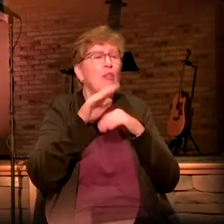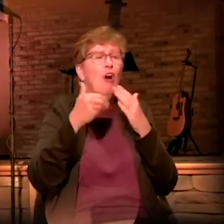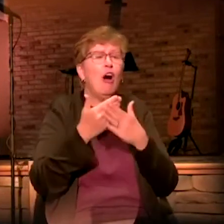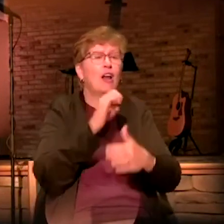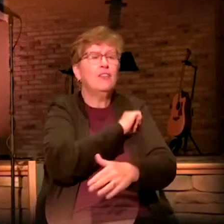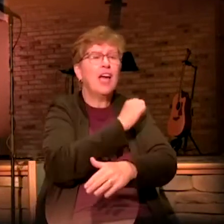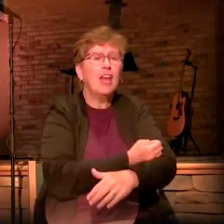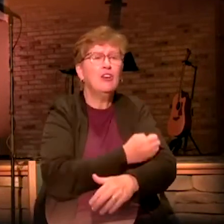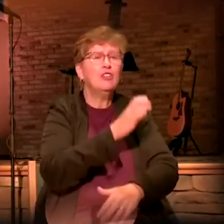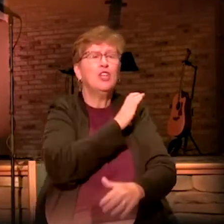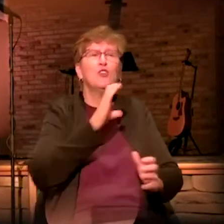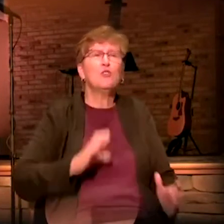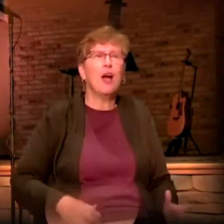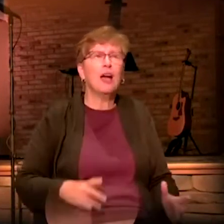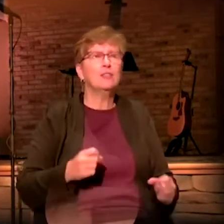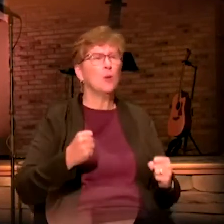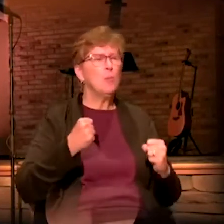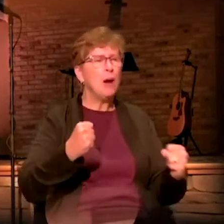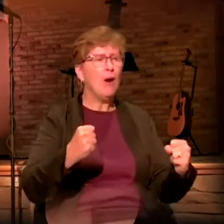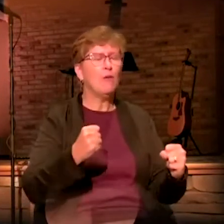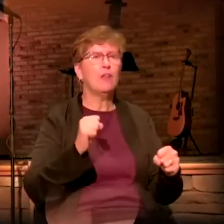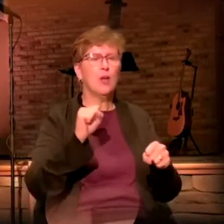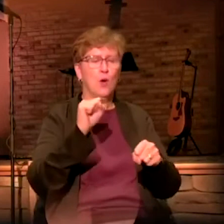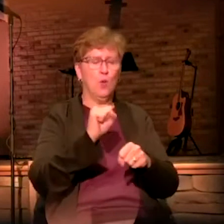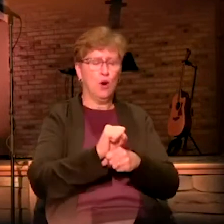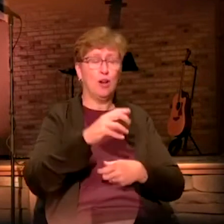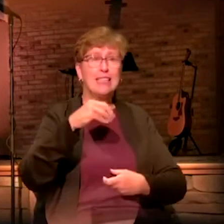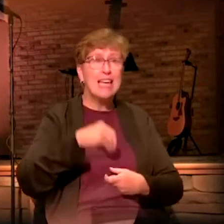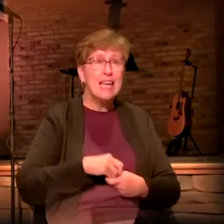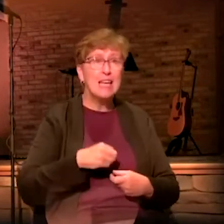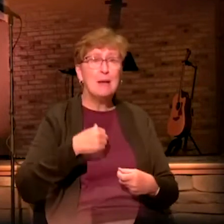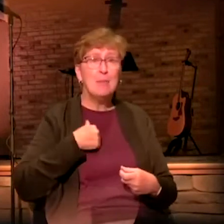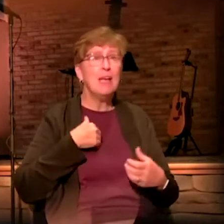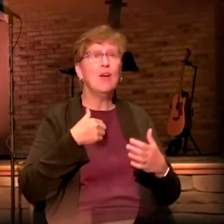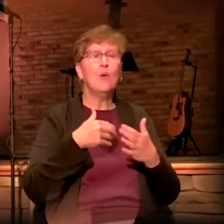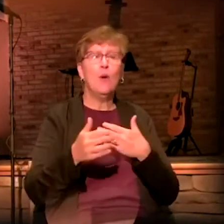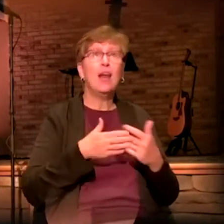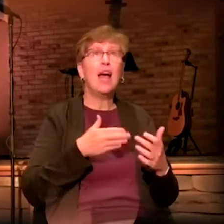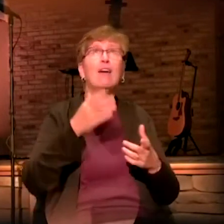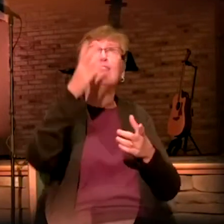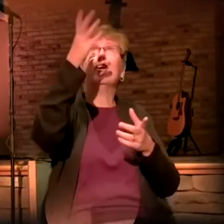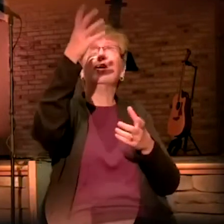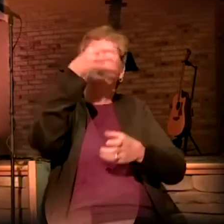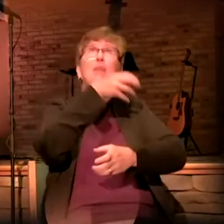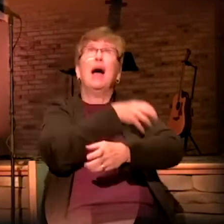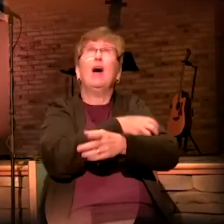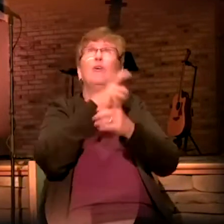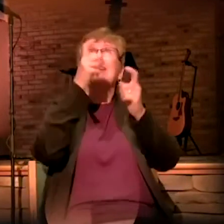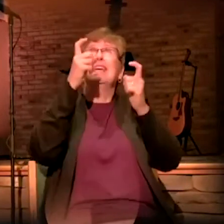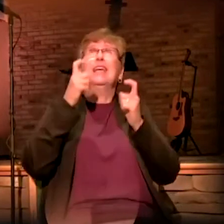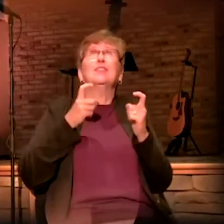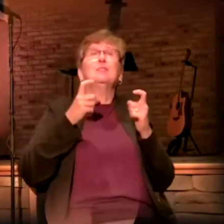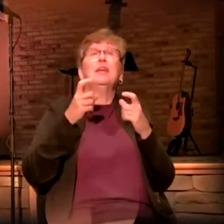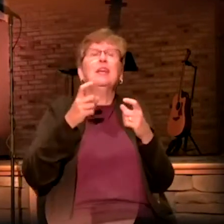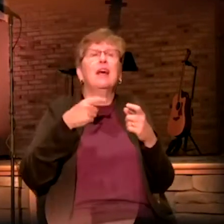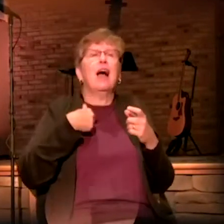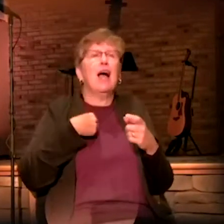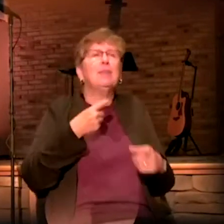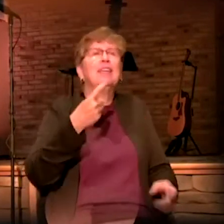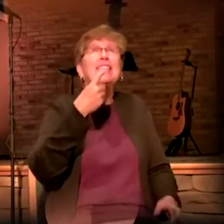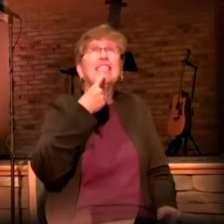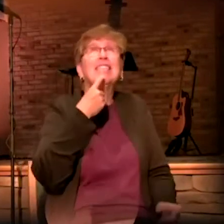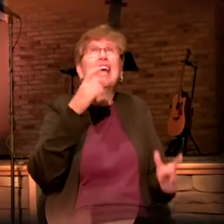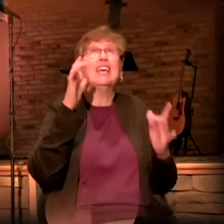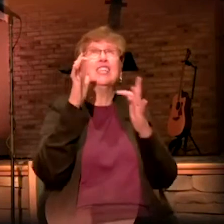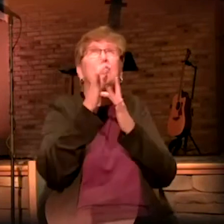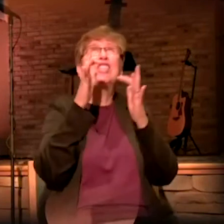so powerfully works in me. Whatever power he gives me, whatever strength he gives me, I'm going to say